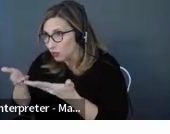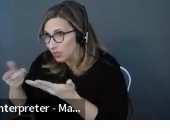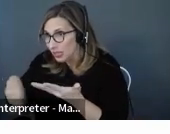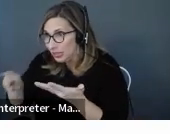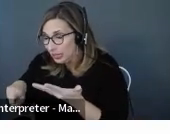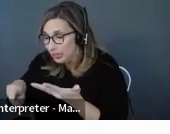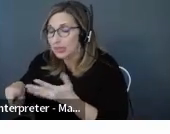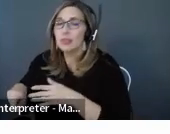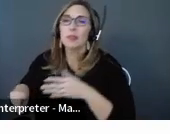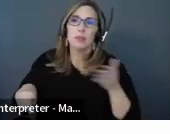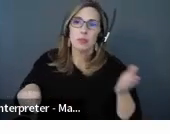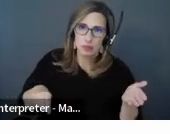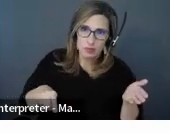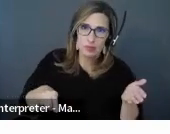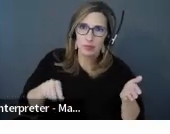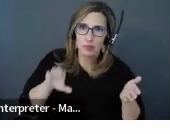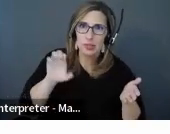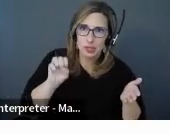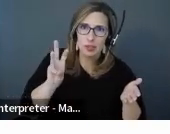eligible for.